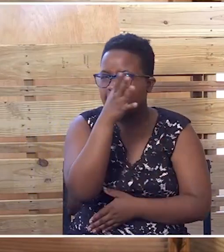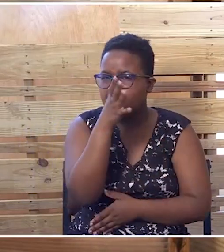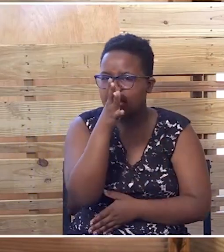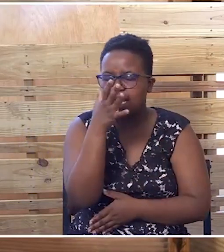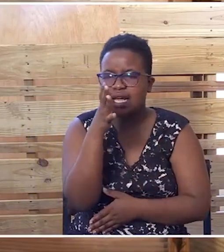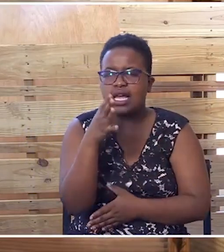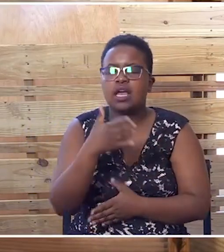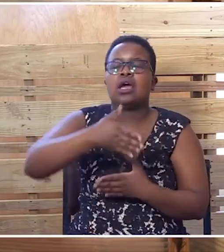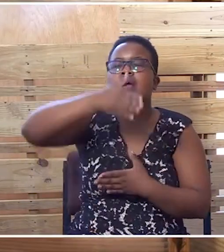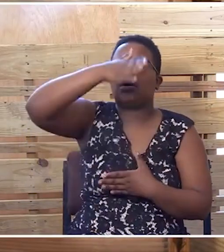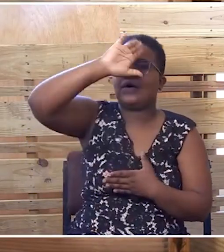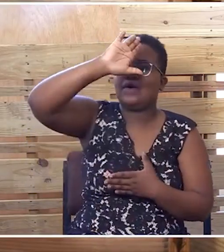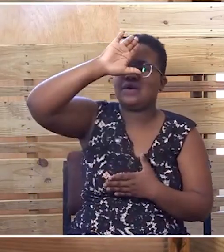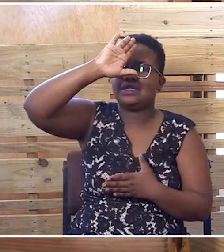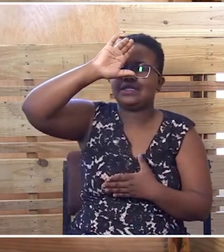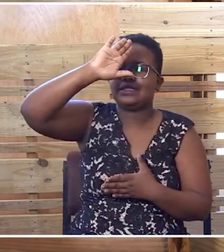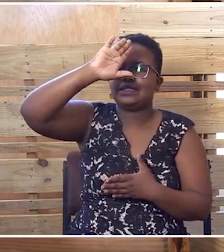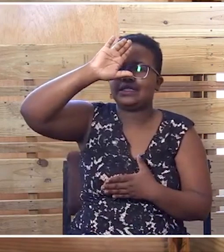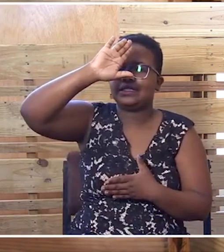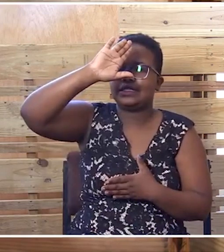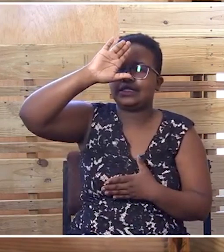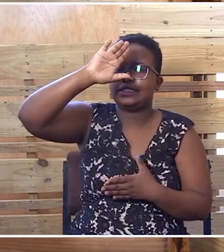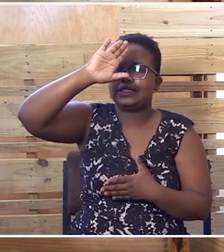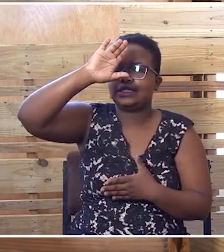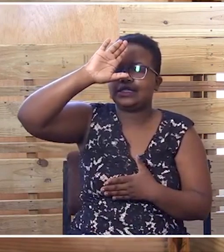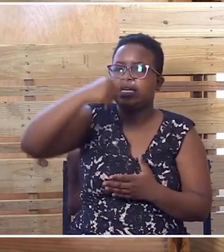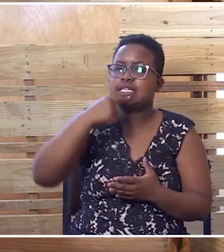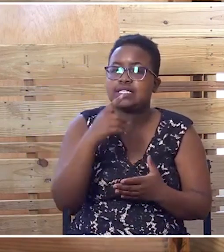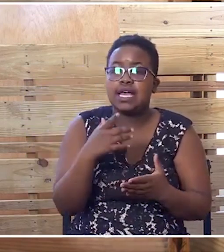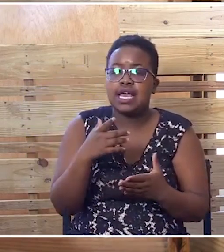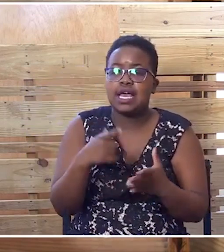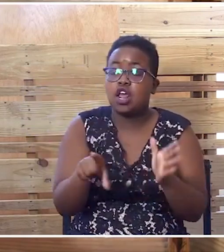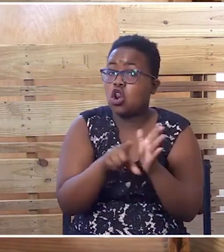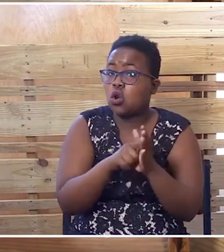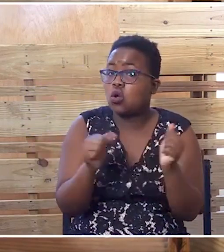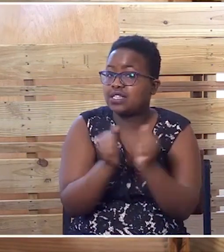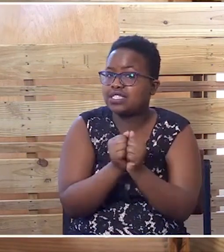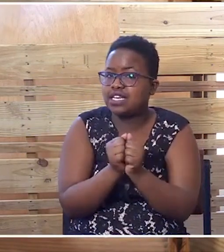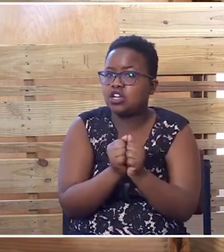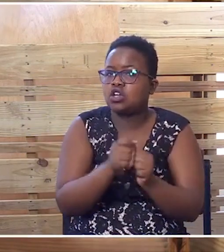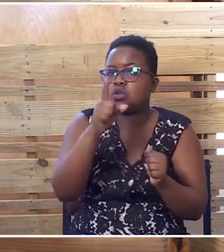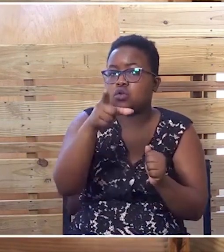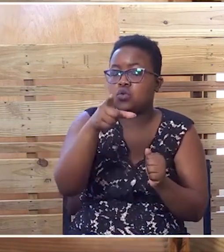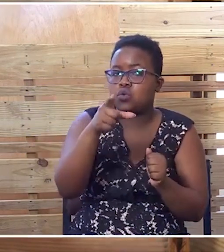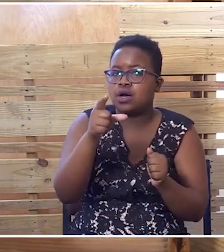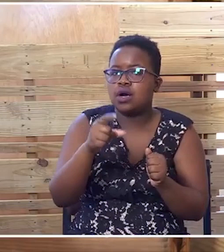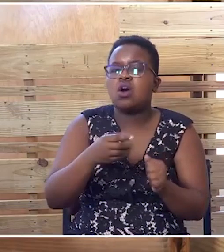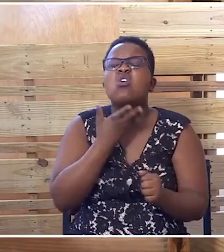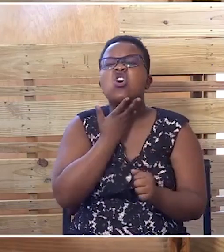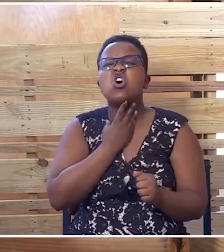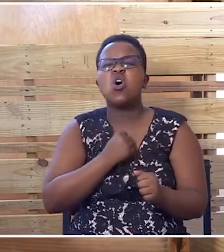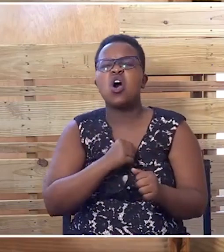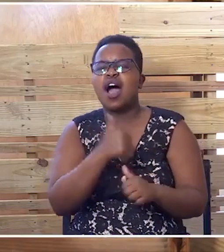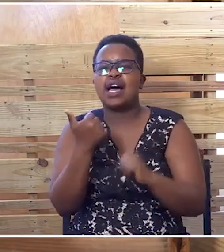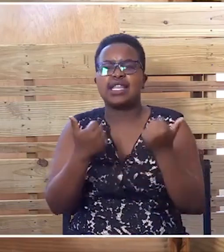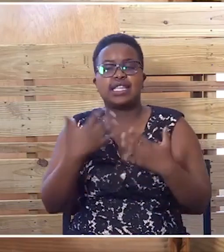desires that do not desire the things of others. In other version, it says, do not covet other people's things. And